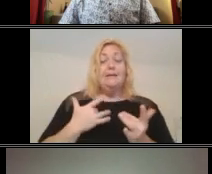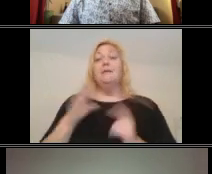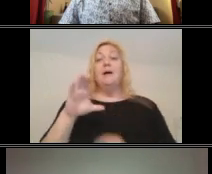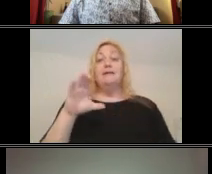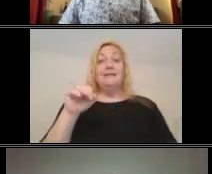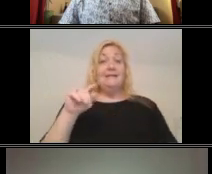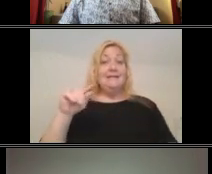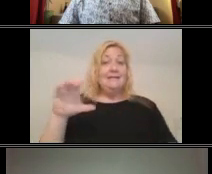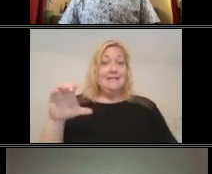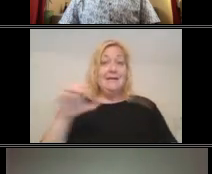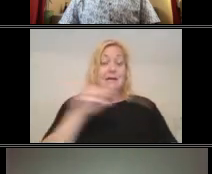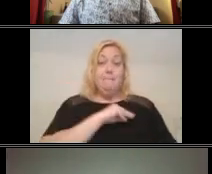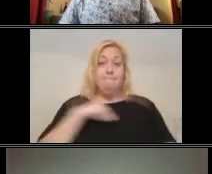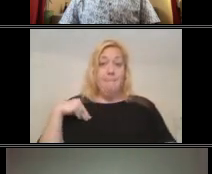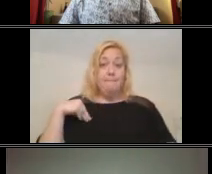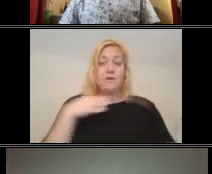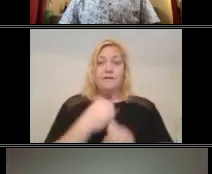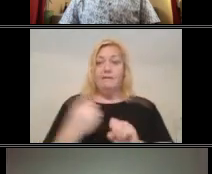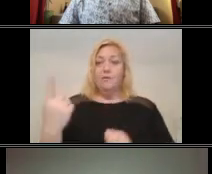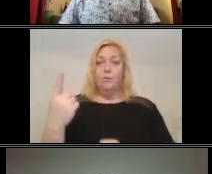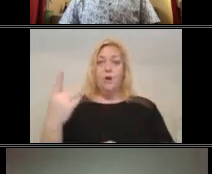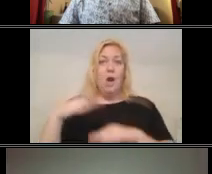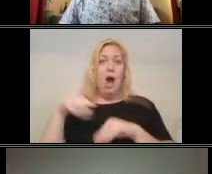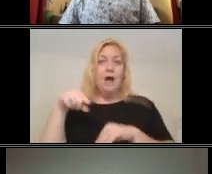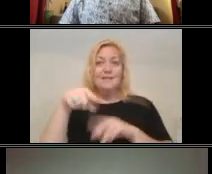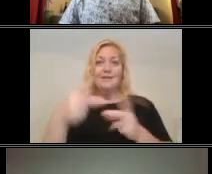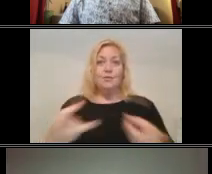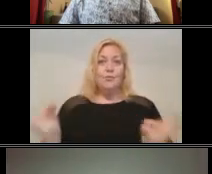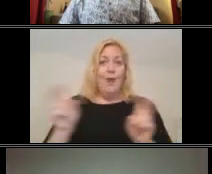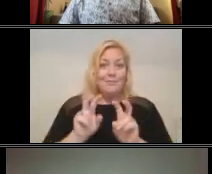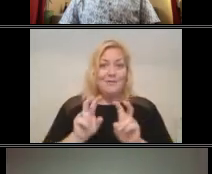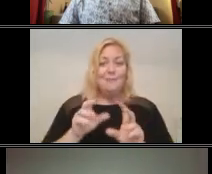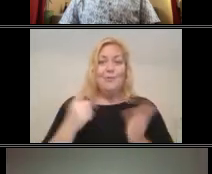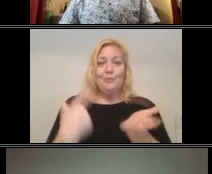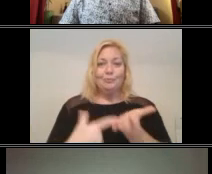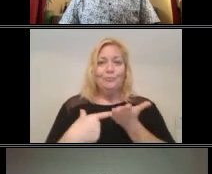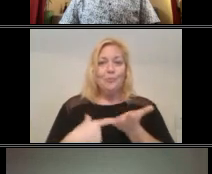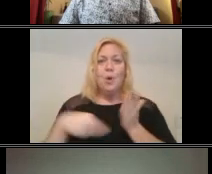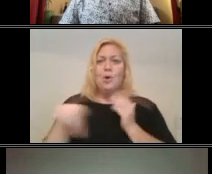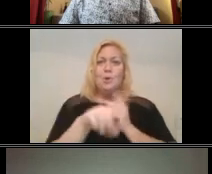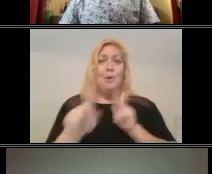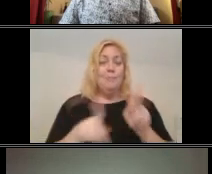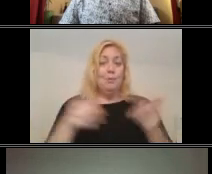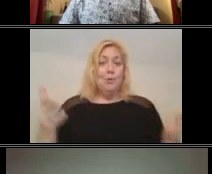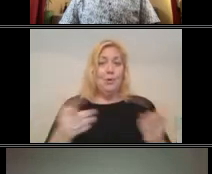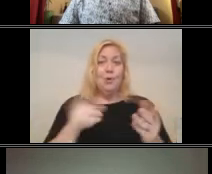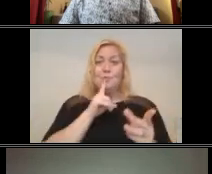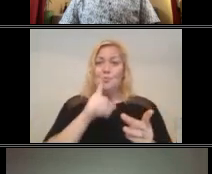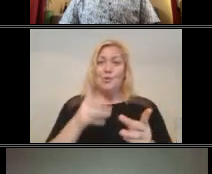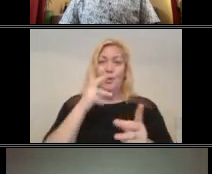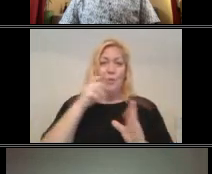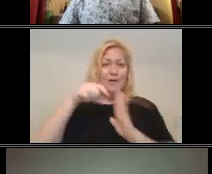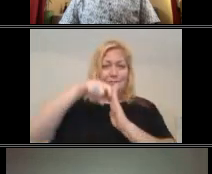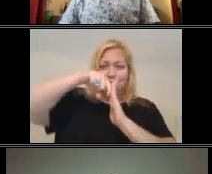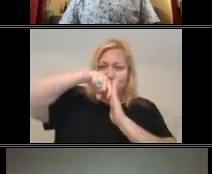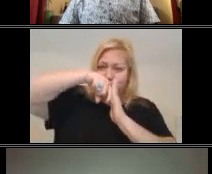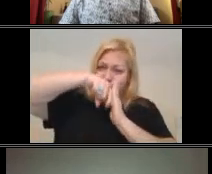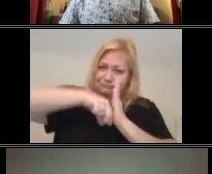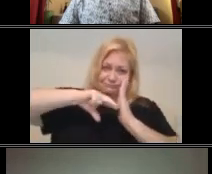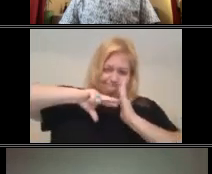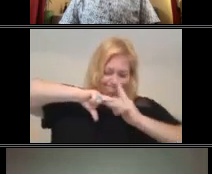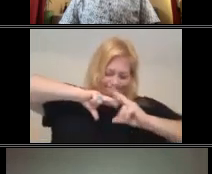CTC members and everyone on this roundtable is that you have people here who really want to dig deep and do the